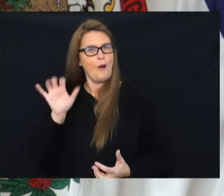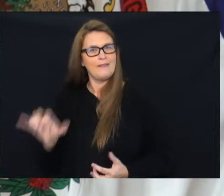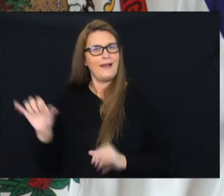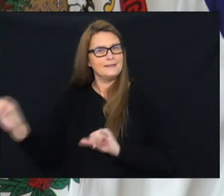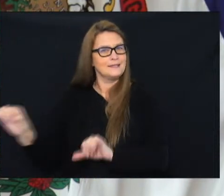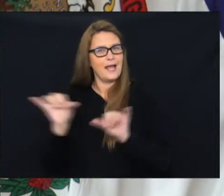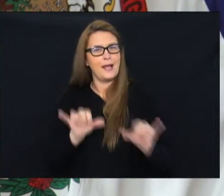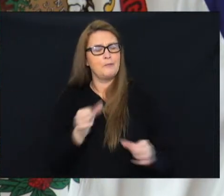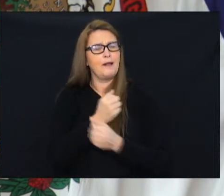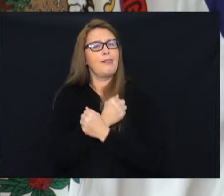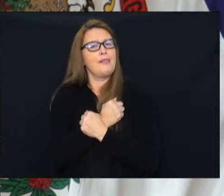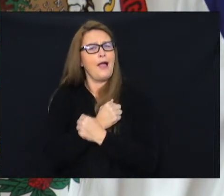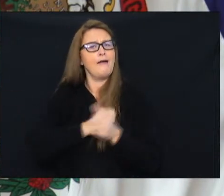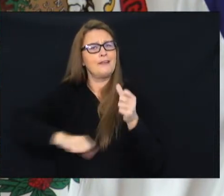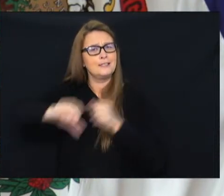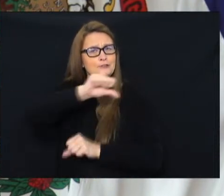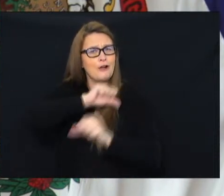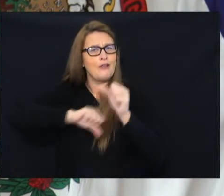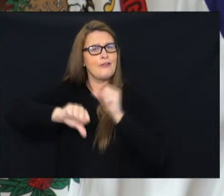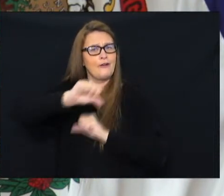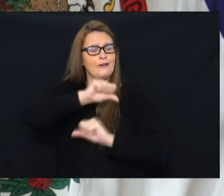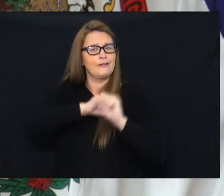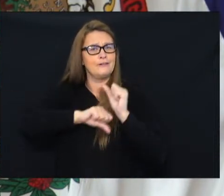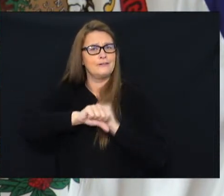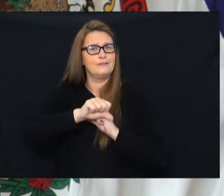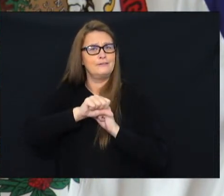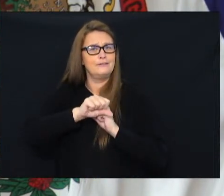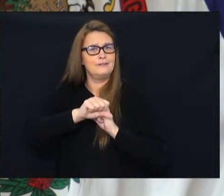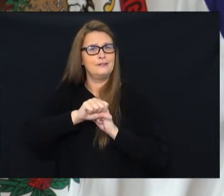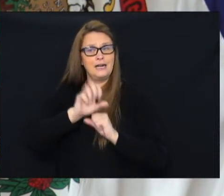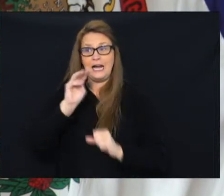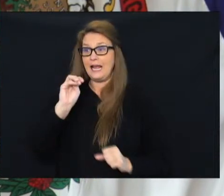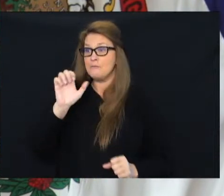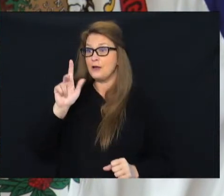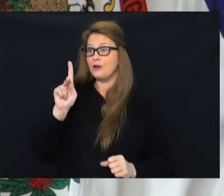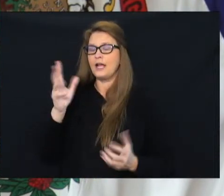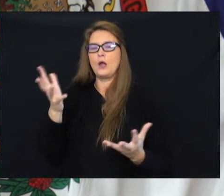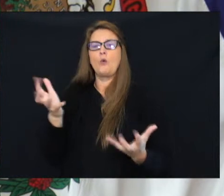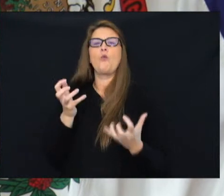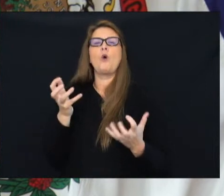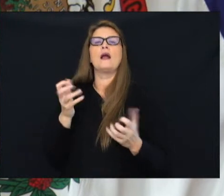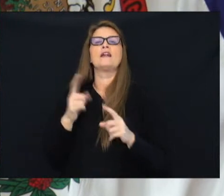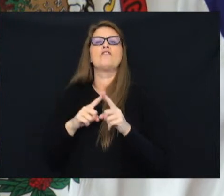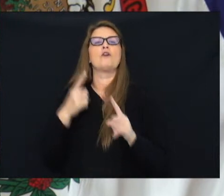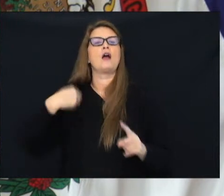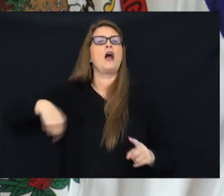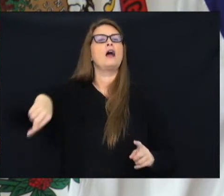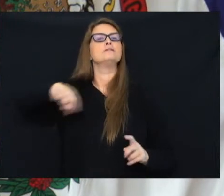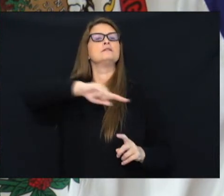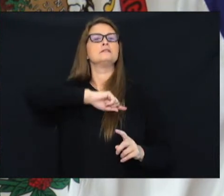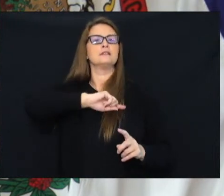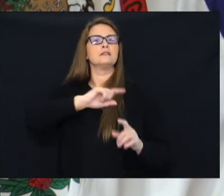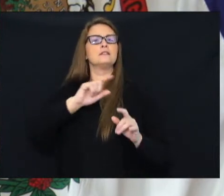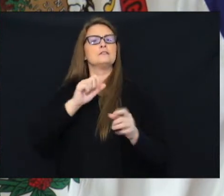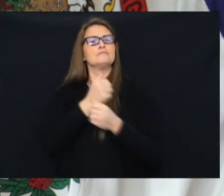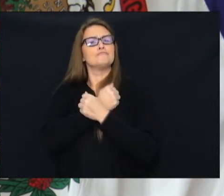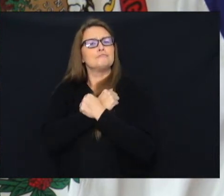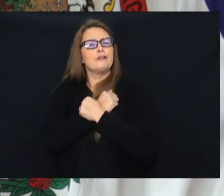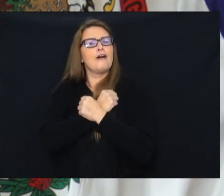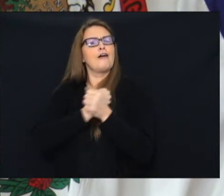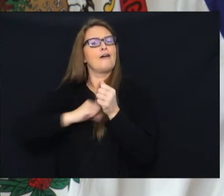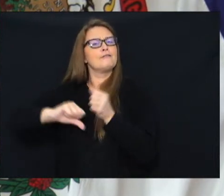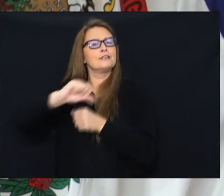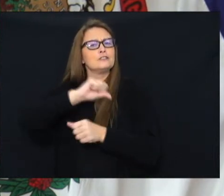not exactly what Martin Luther King Jr. would have wanted for all of us? Really and